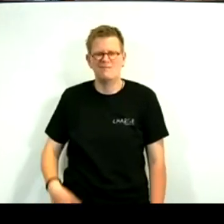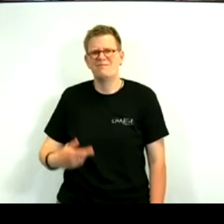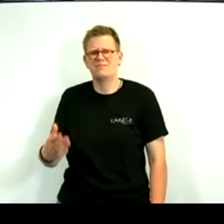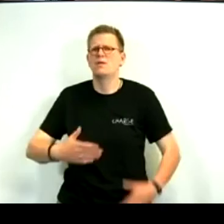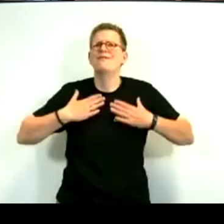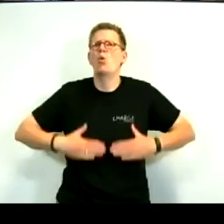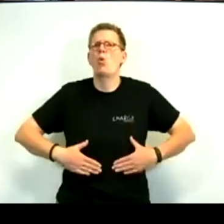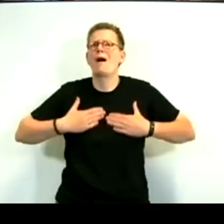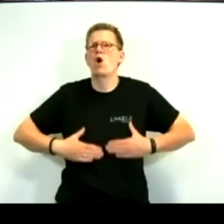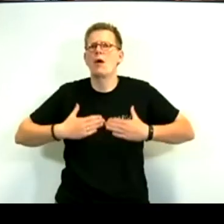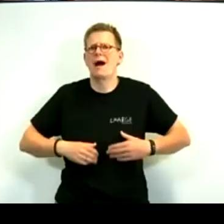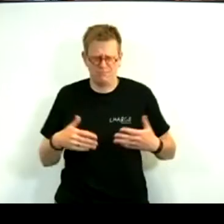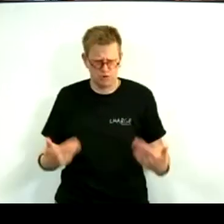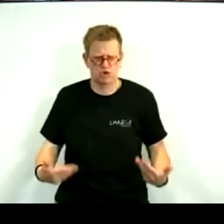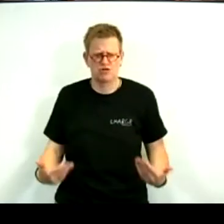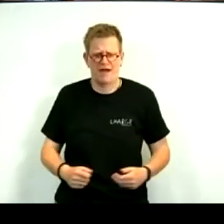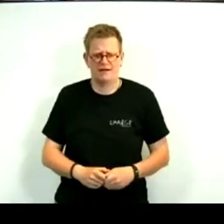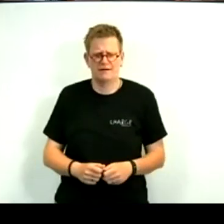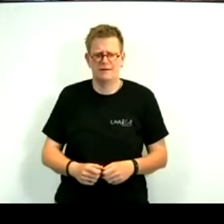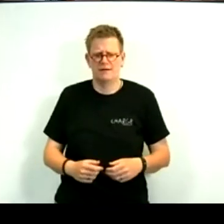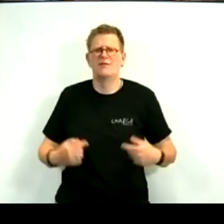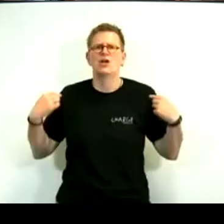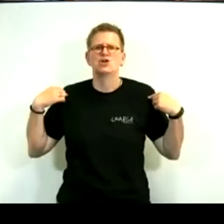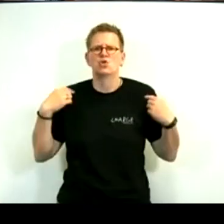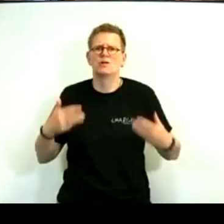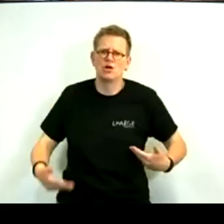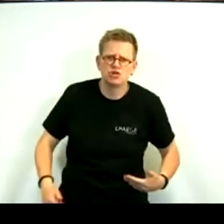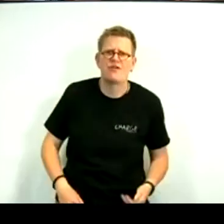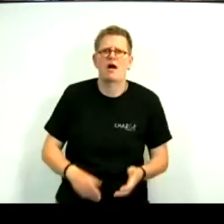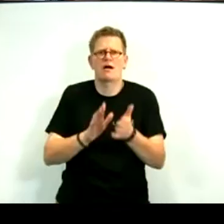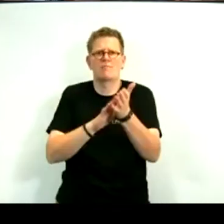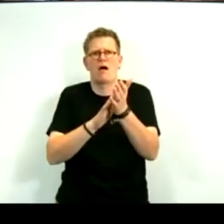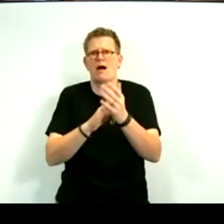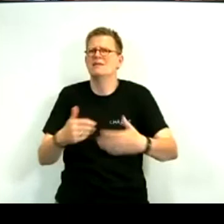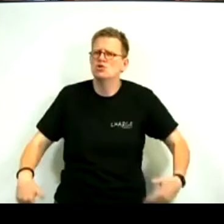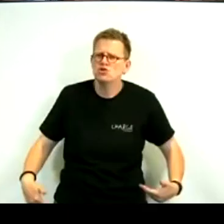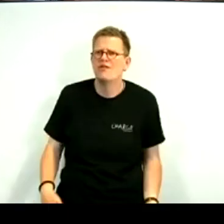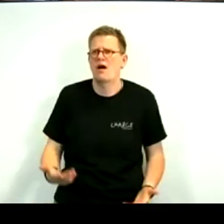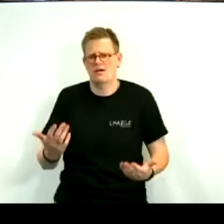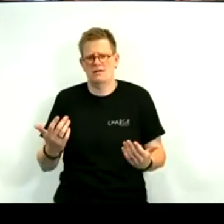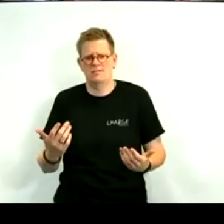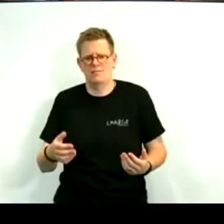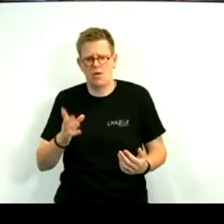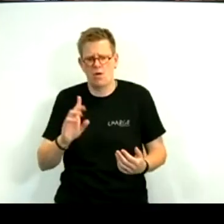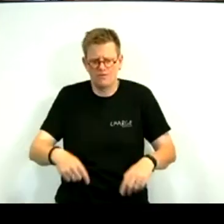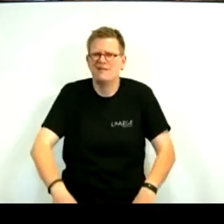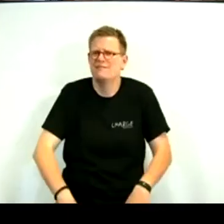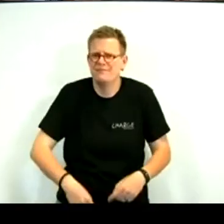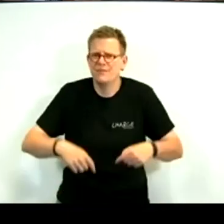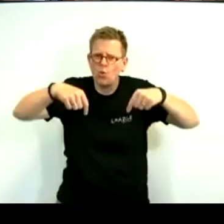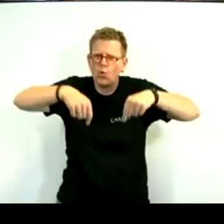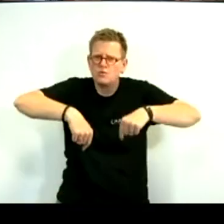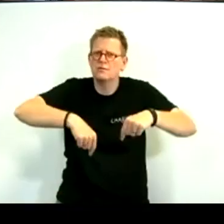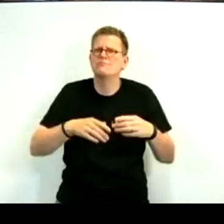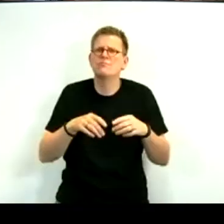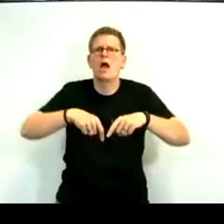and shoulders, which is fairly common in Charge, if your lower limbs are stronger, why not lie on your back and